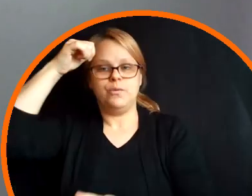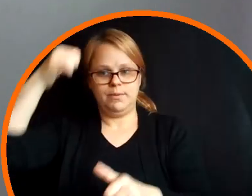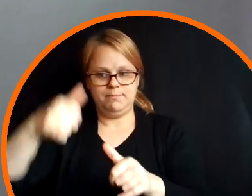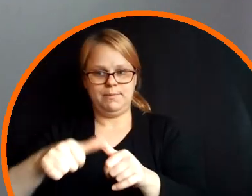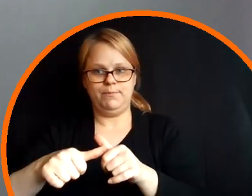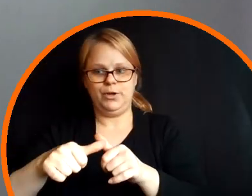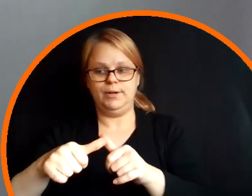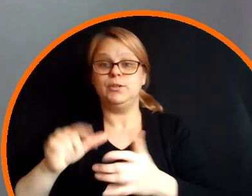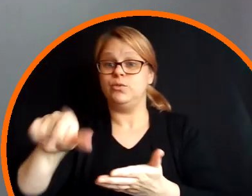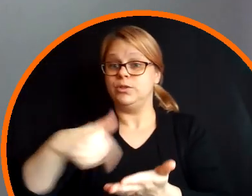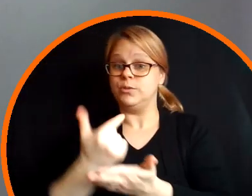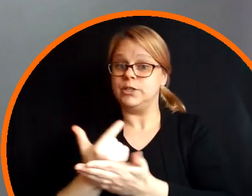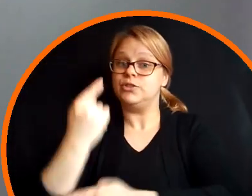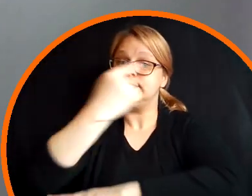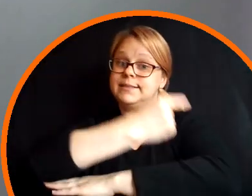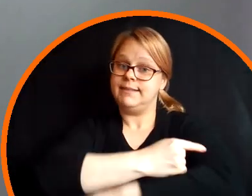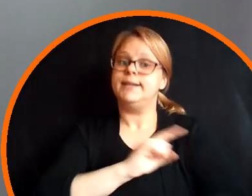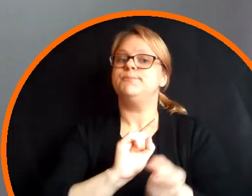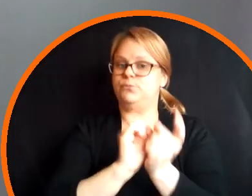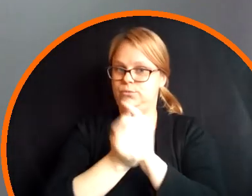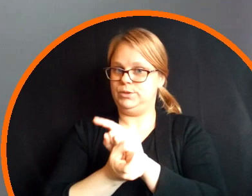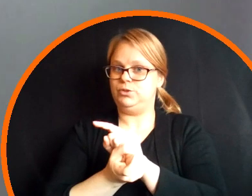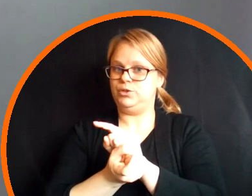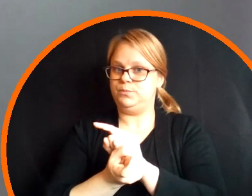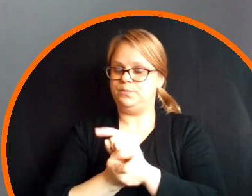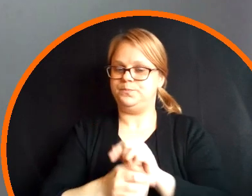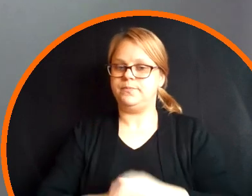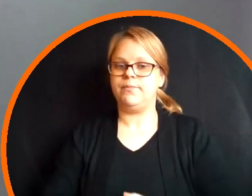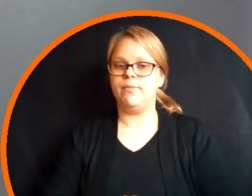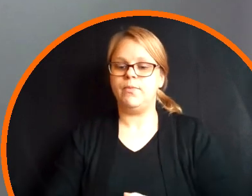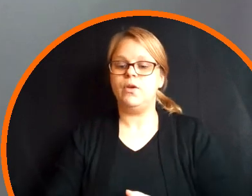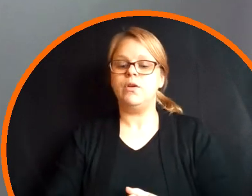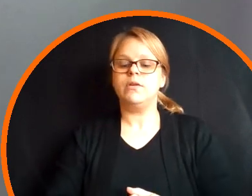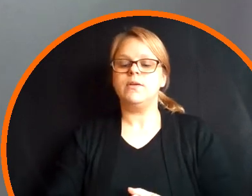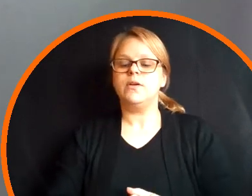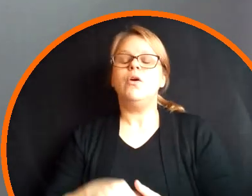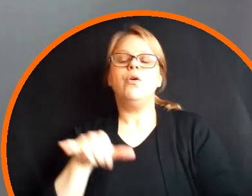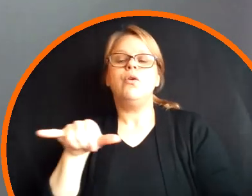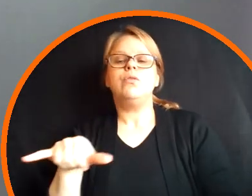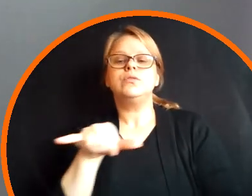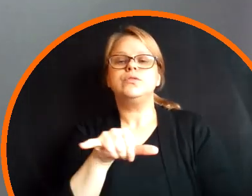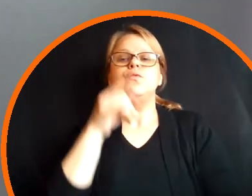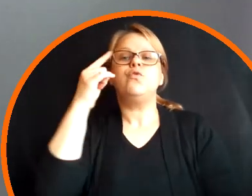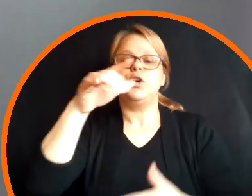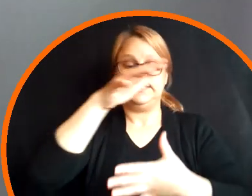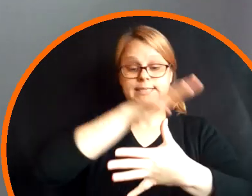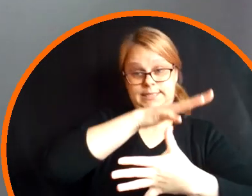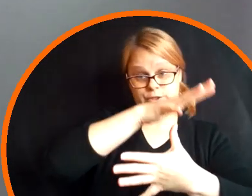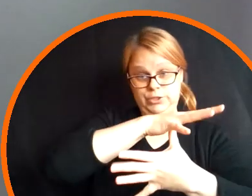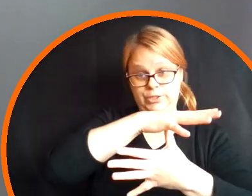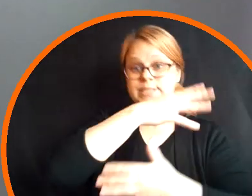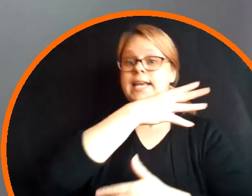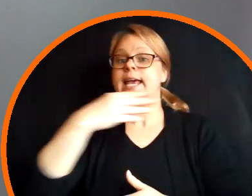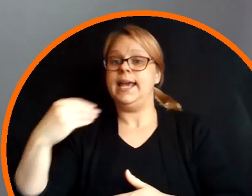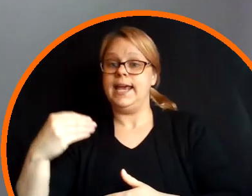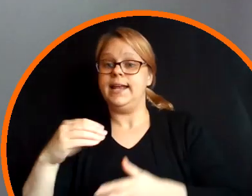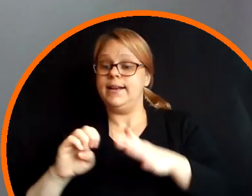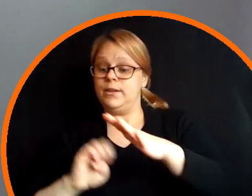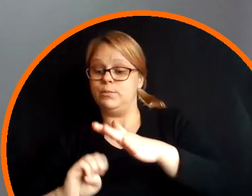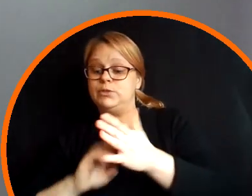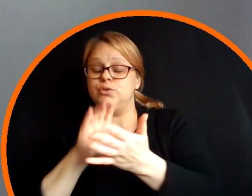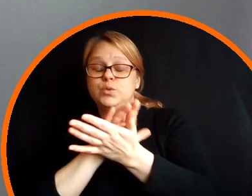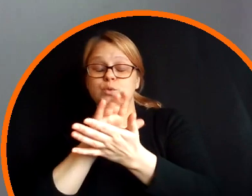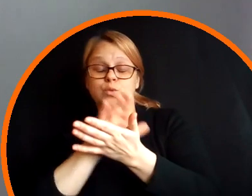for graduation. Also, seniors and Academic Center students, we are going to distribute your caps and